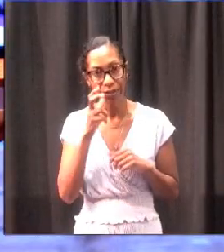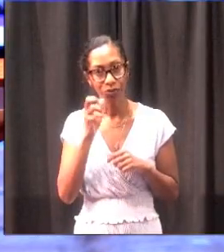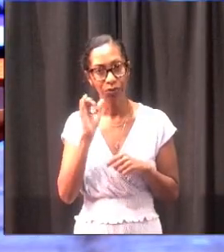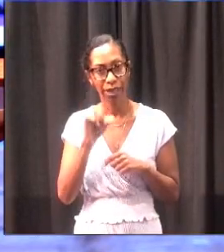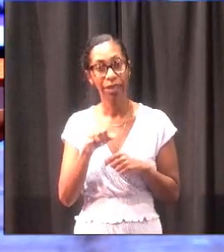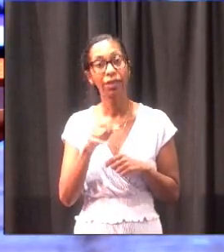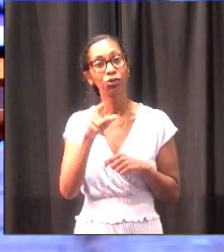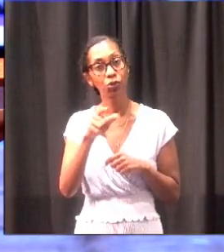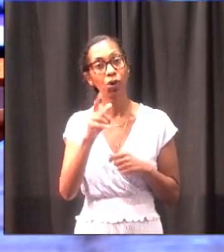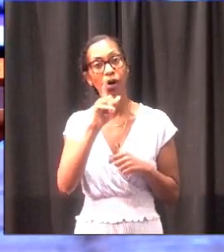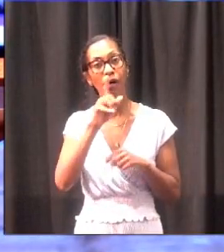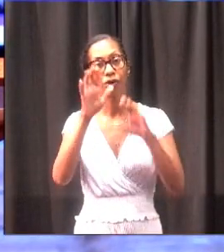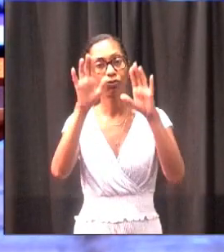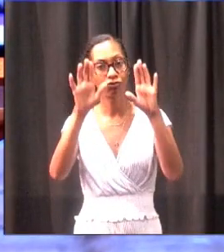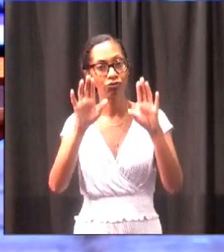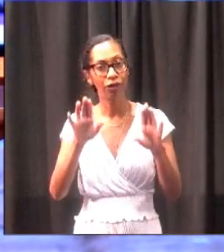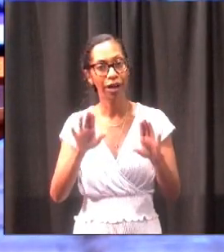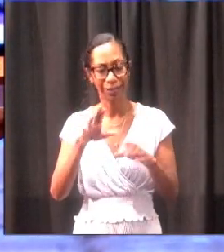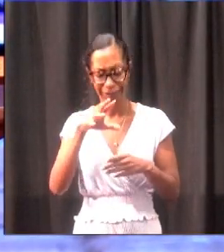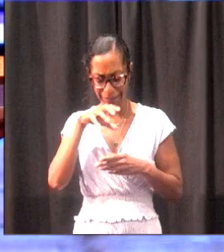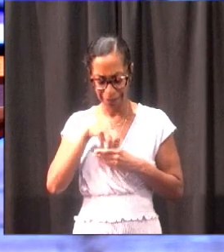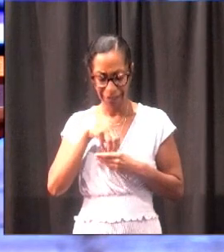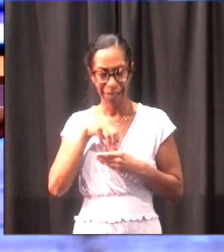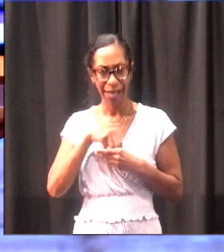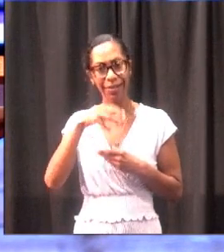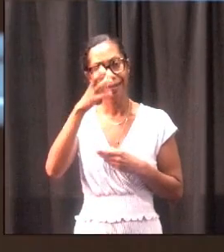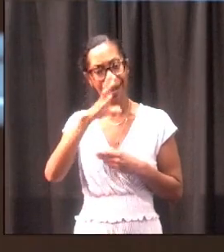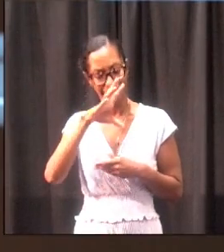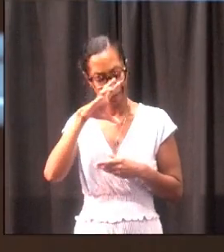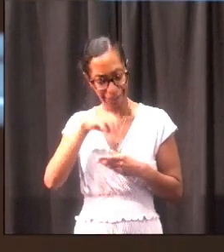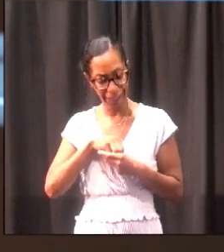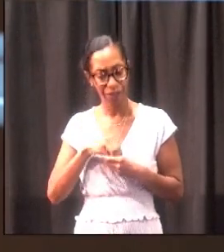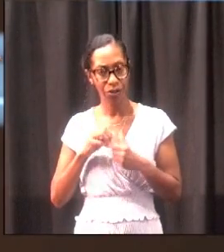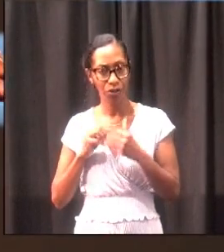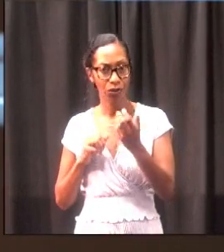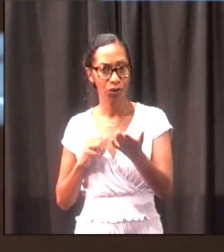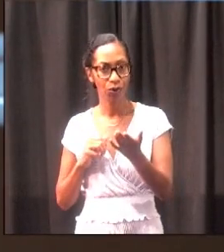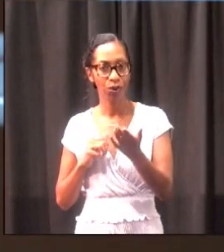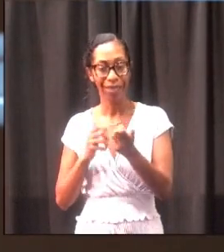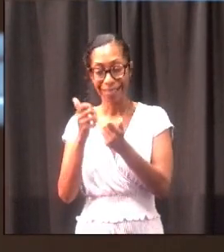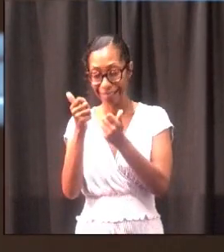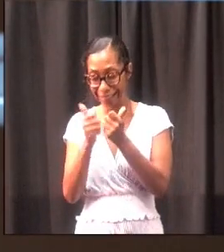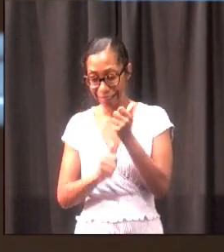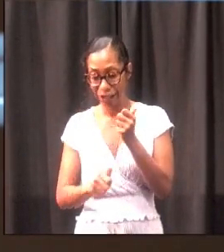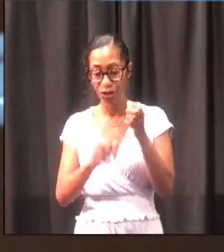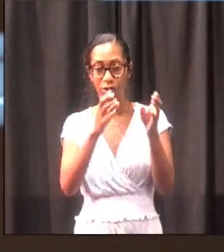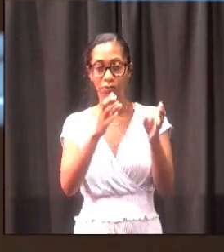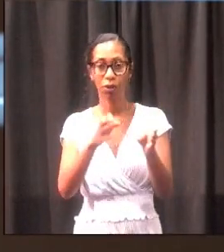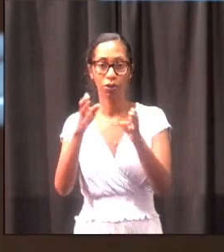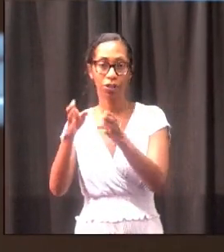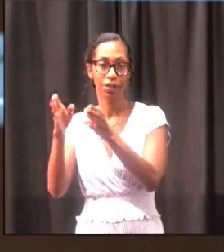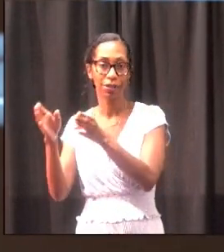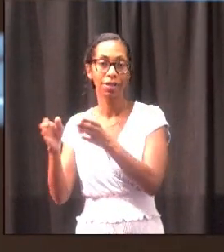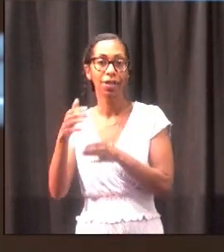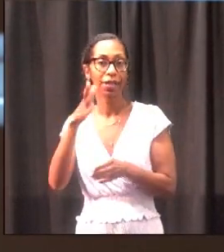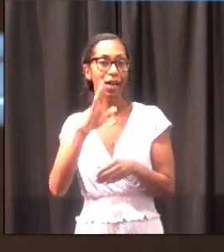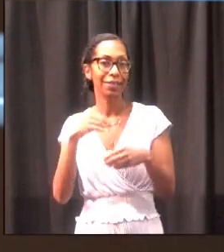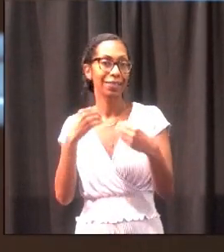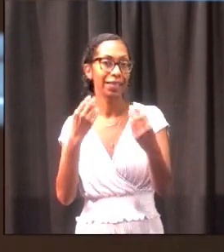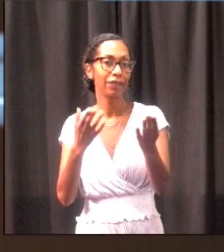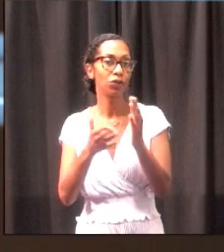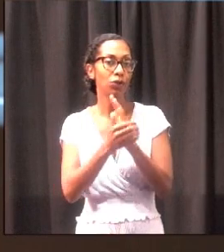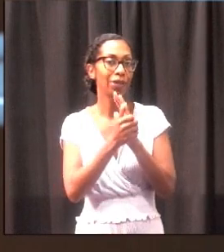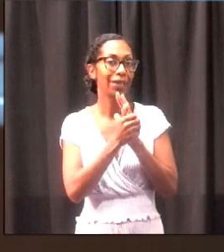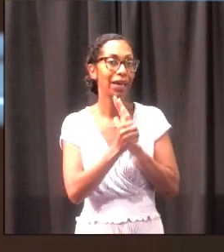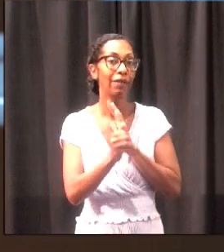That there's someone great inside of us. There's something that God has placed in each of us that is a benefit to this world. And